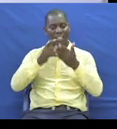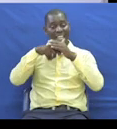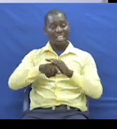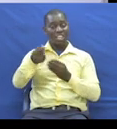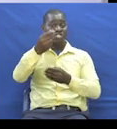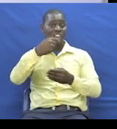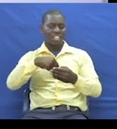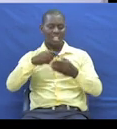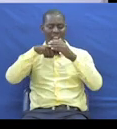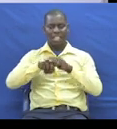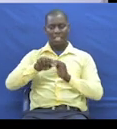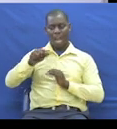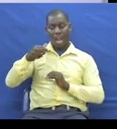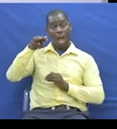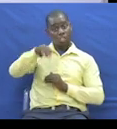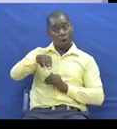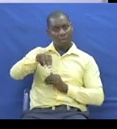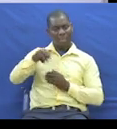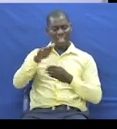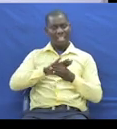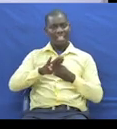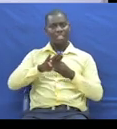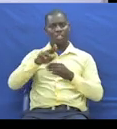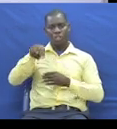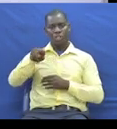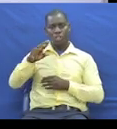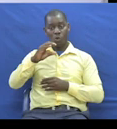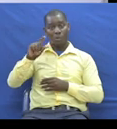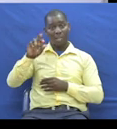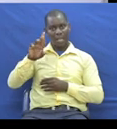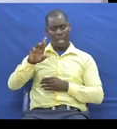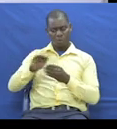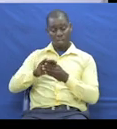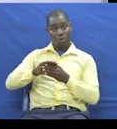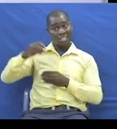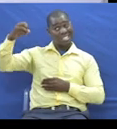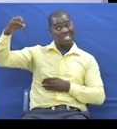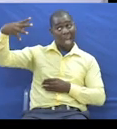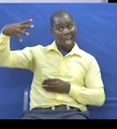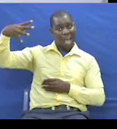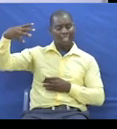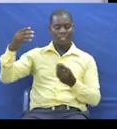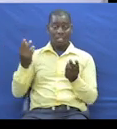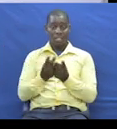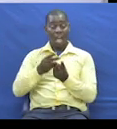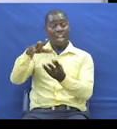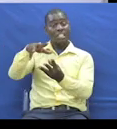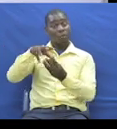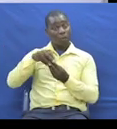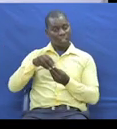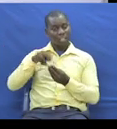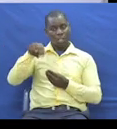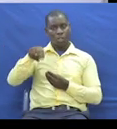an atom in such a way that the nucleus is regarded to the sun, and the electrons which are revolving